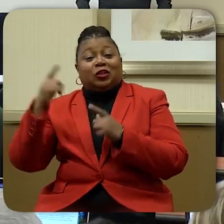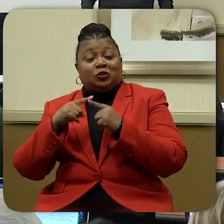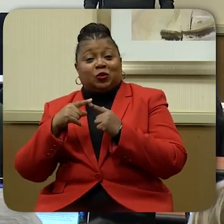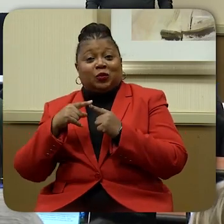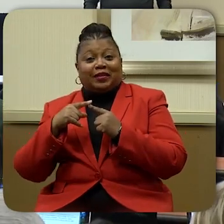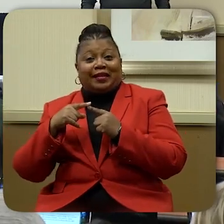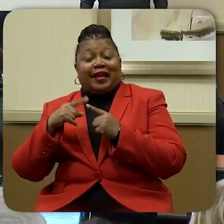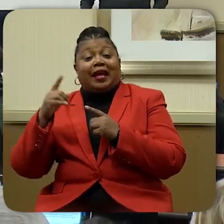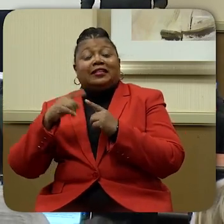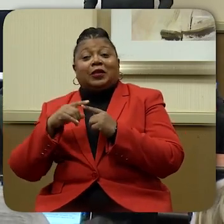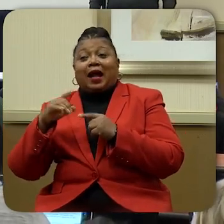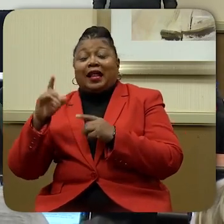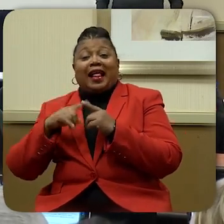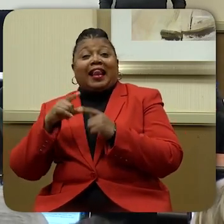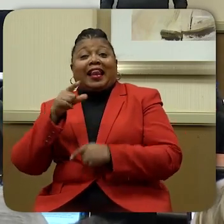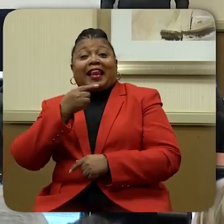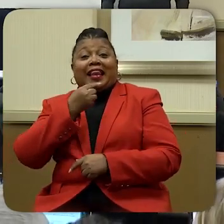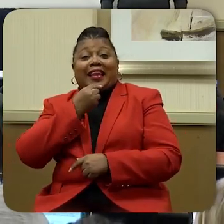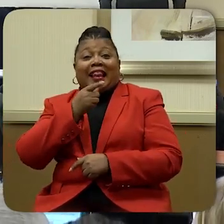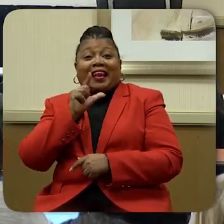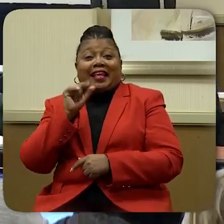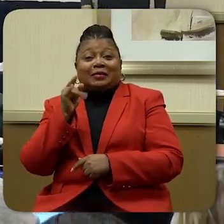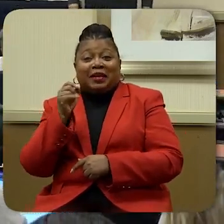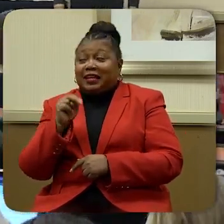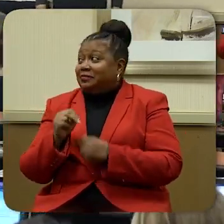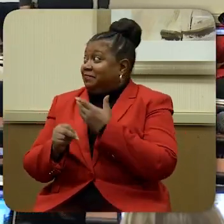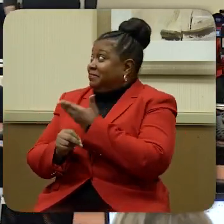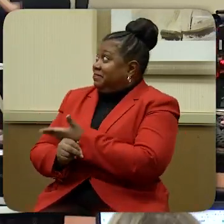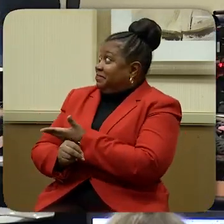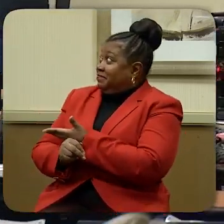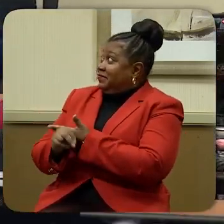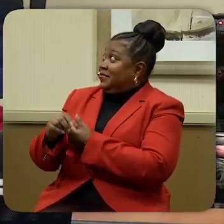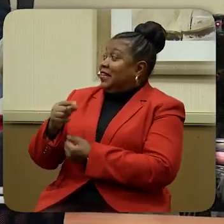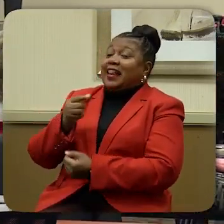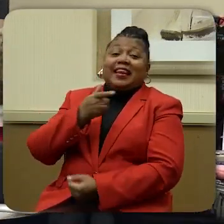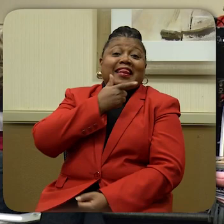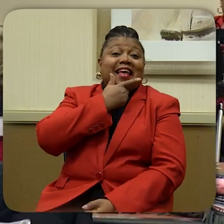the acronym. So L, lesbian.